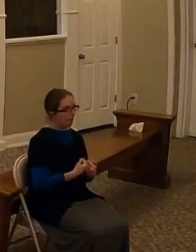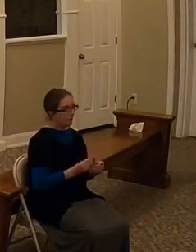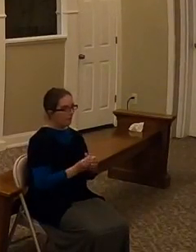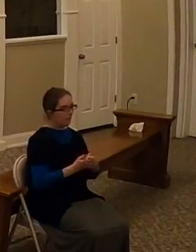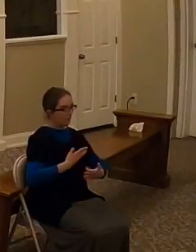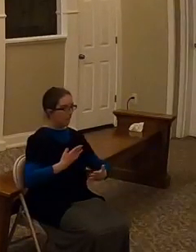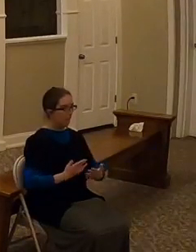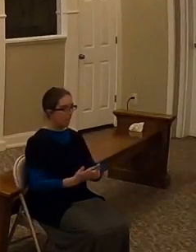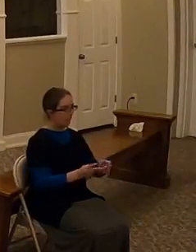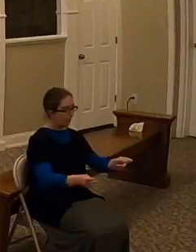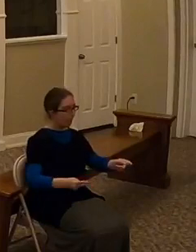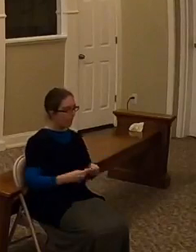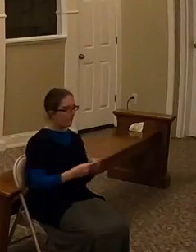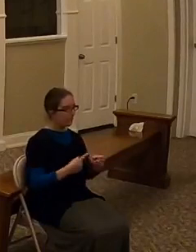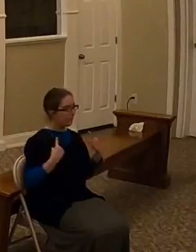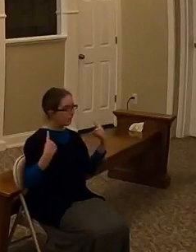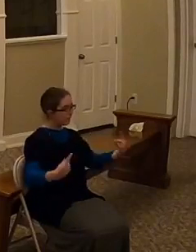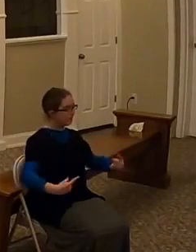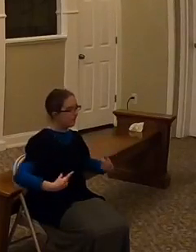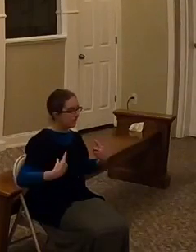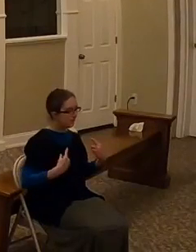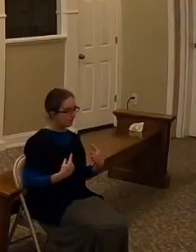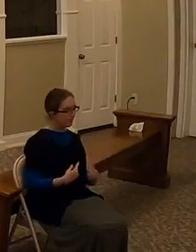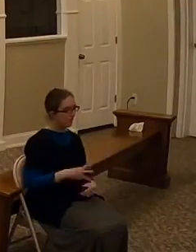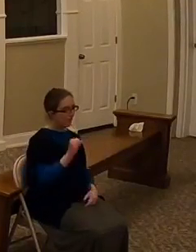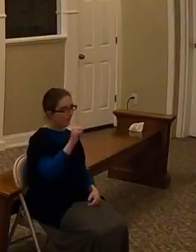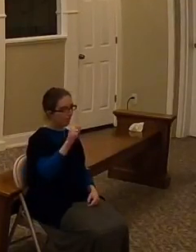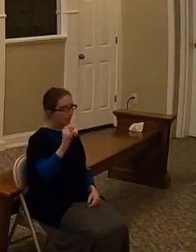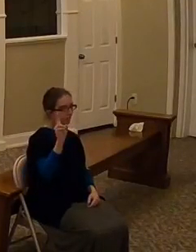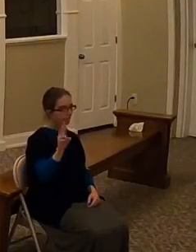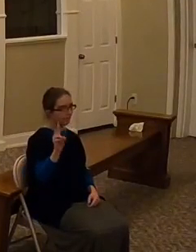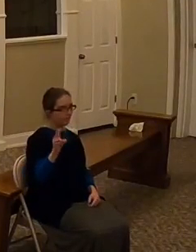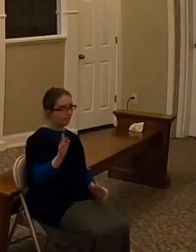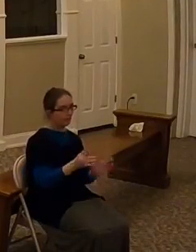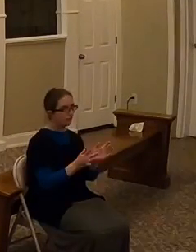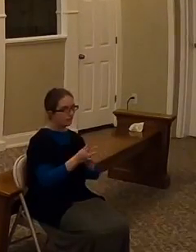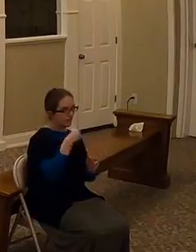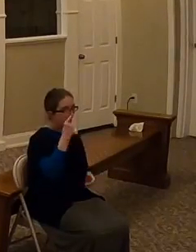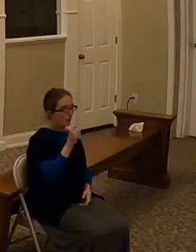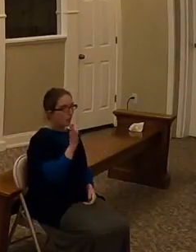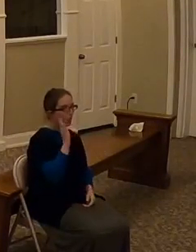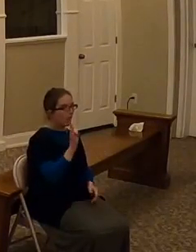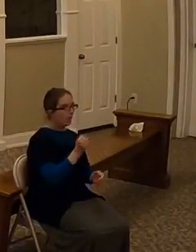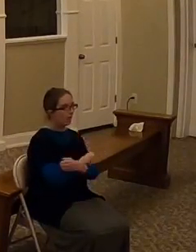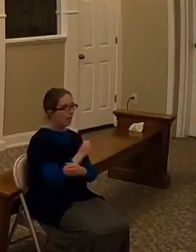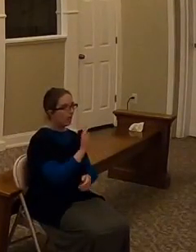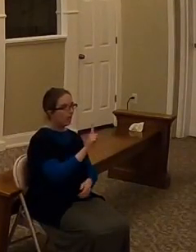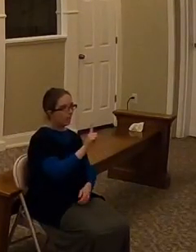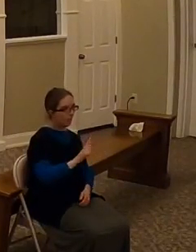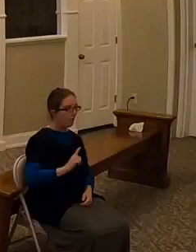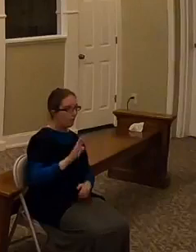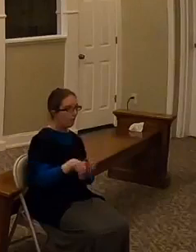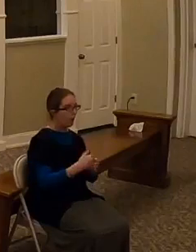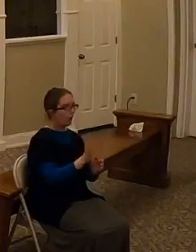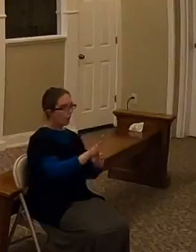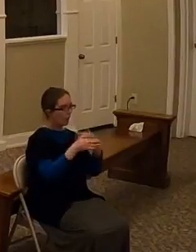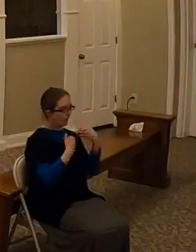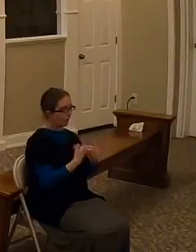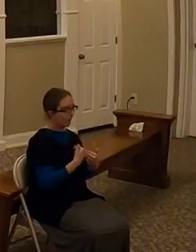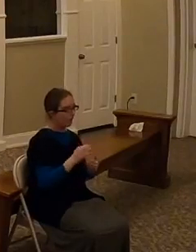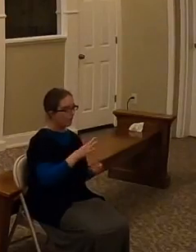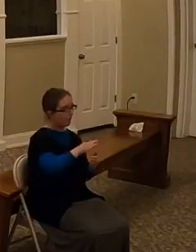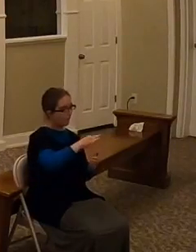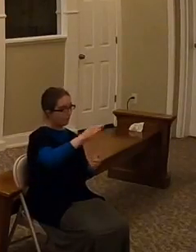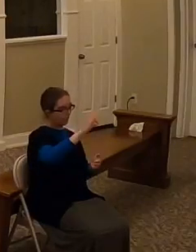sin. Hallelujah. Matthew 22, Jesus said, thou shalt love the Lord thy God with all thy heart, with all